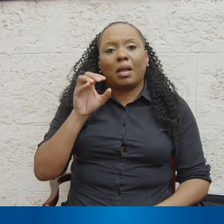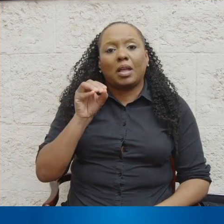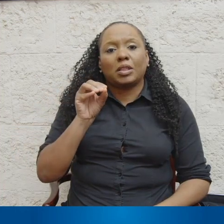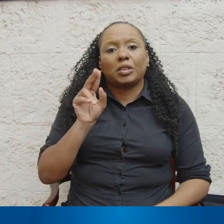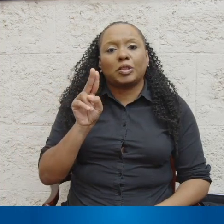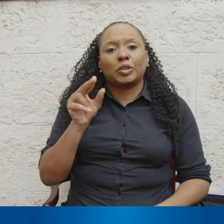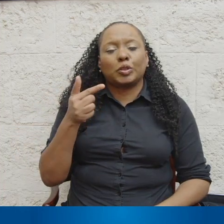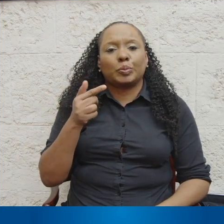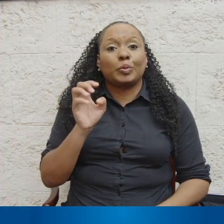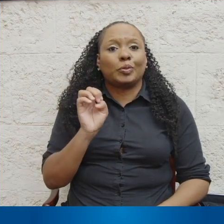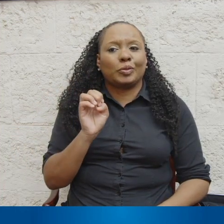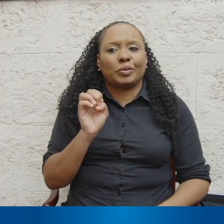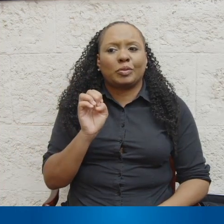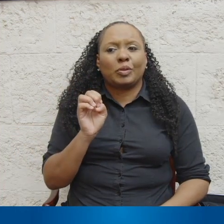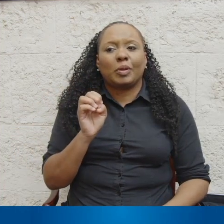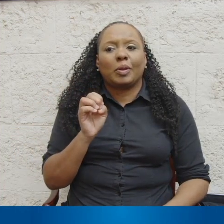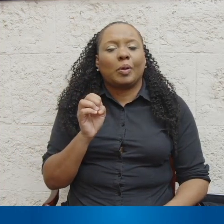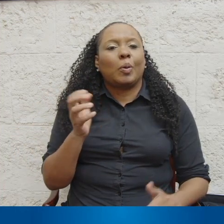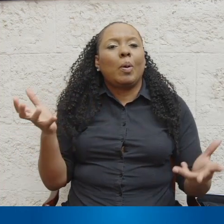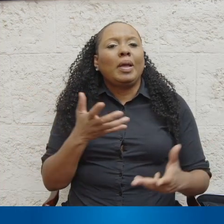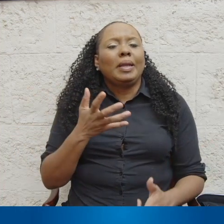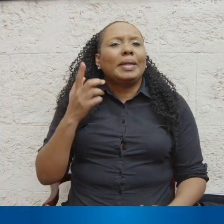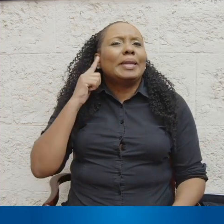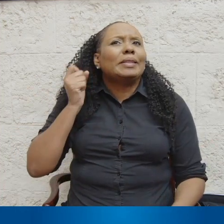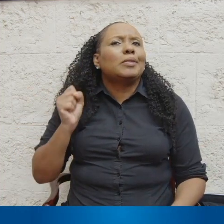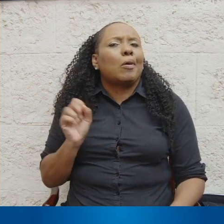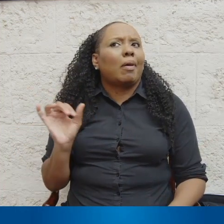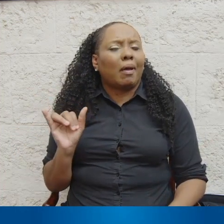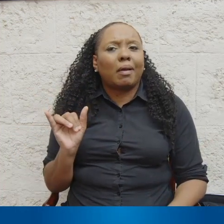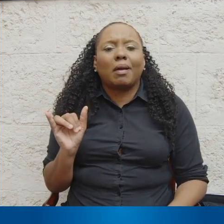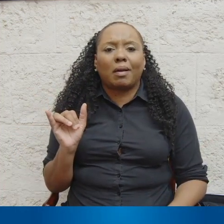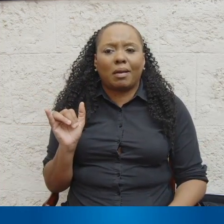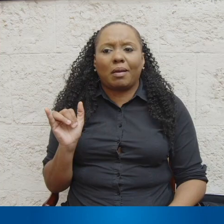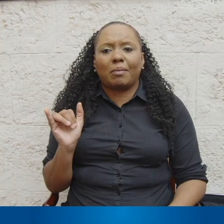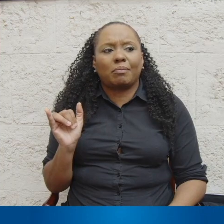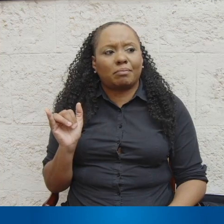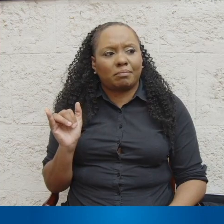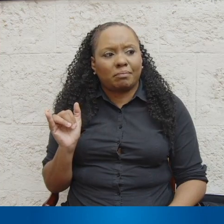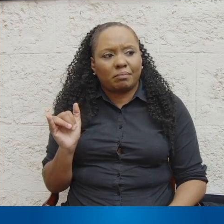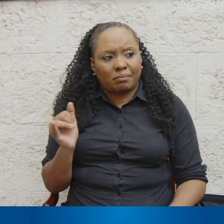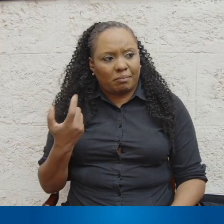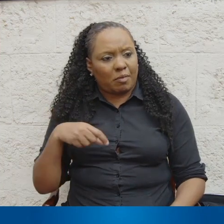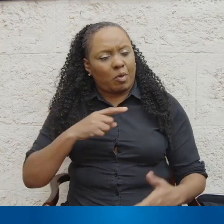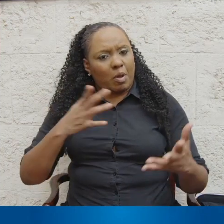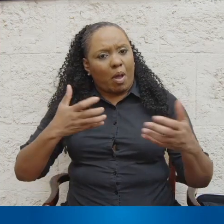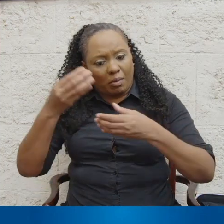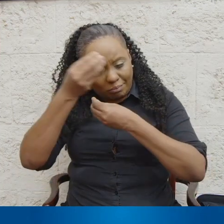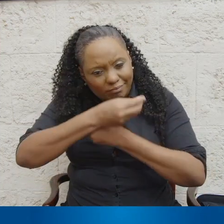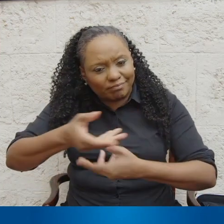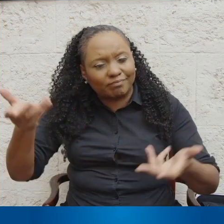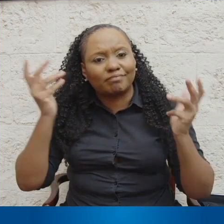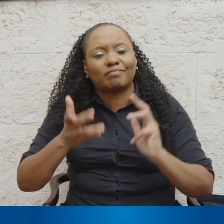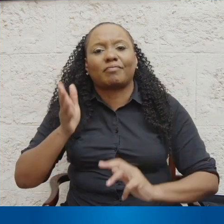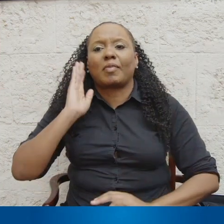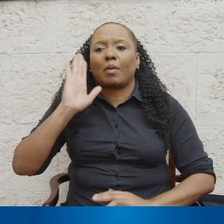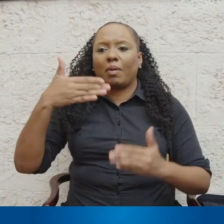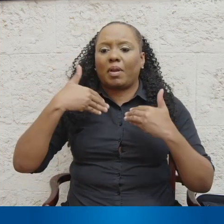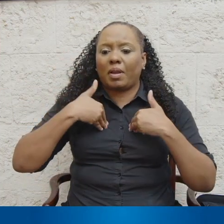would normally do. So I hope that we're getting the message is that, yes, we will have this